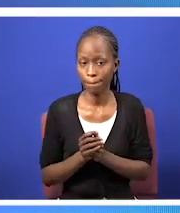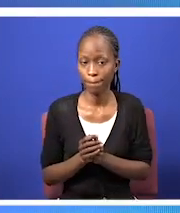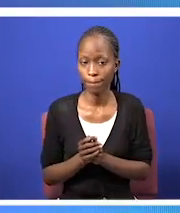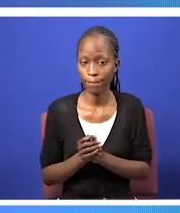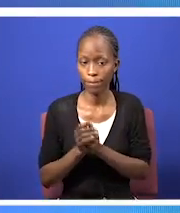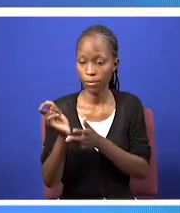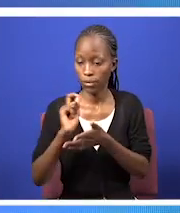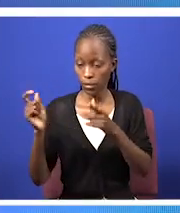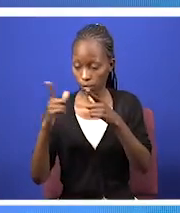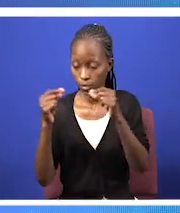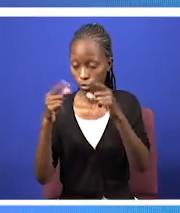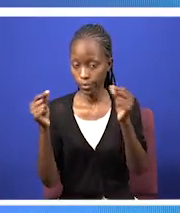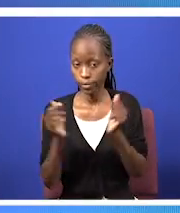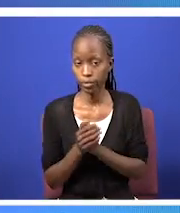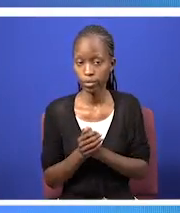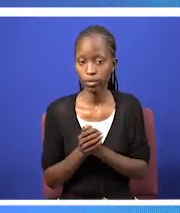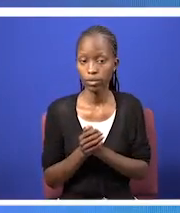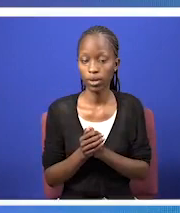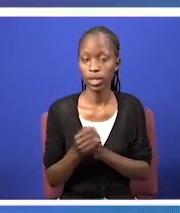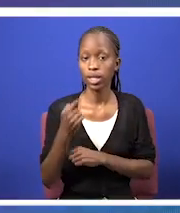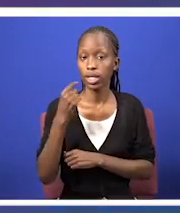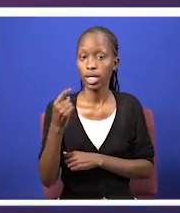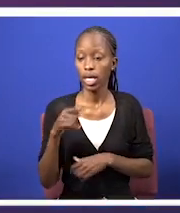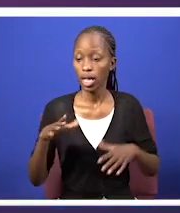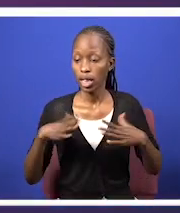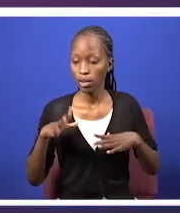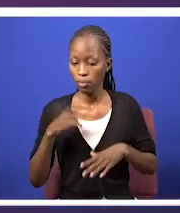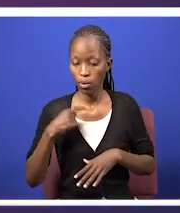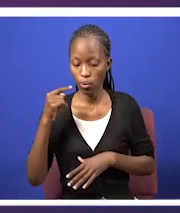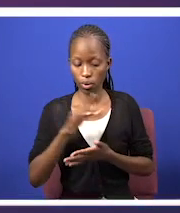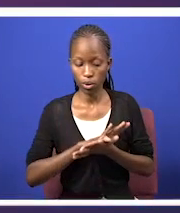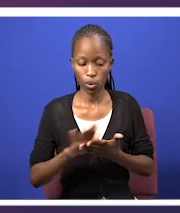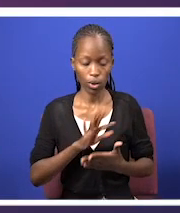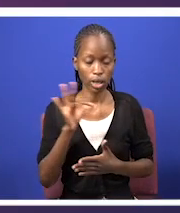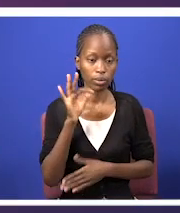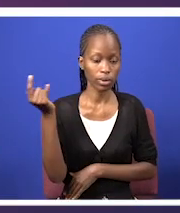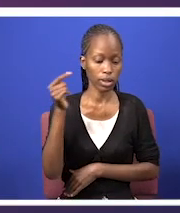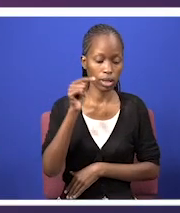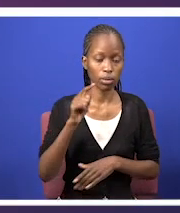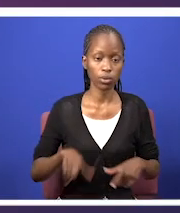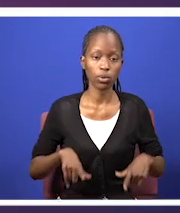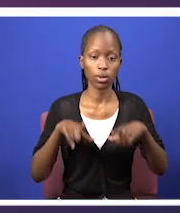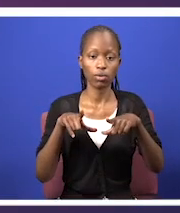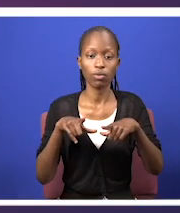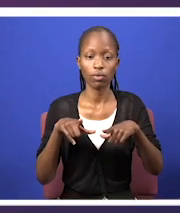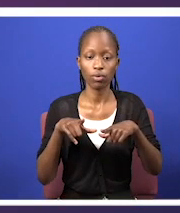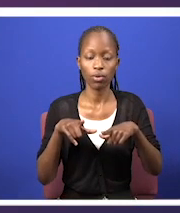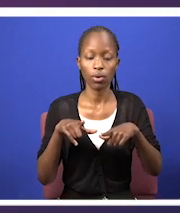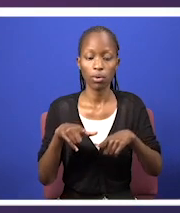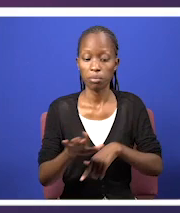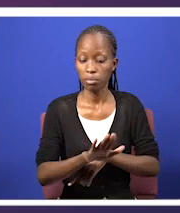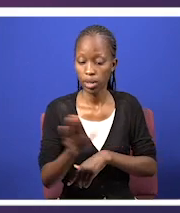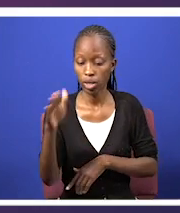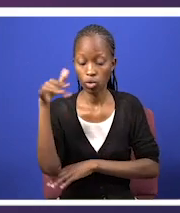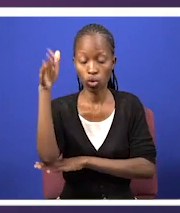Wright, wrote these words once. Those in whom the Holy Spirit comes to live are God's